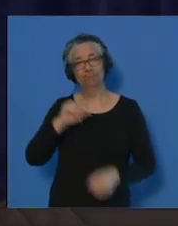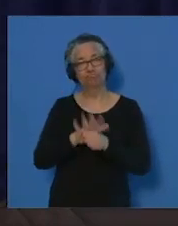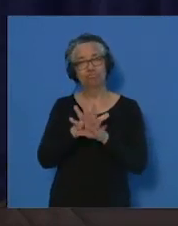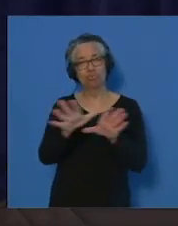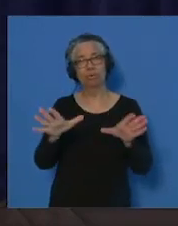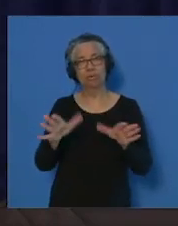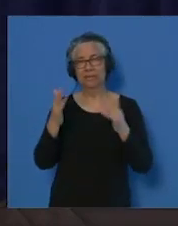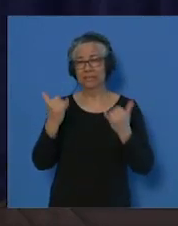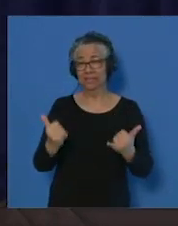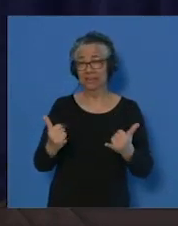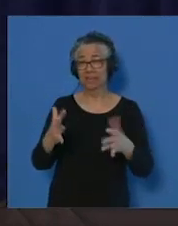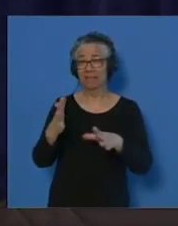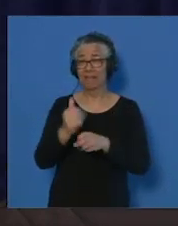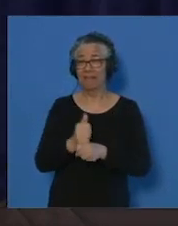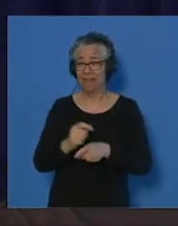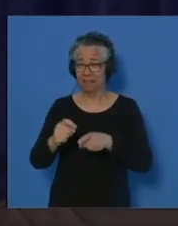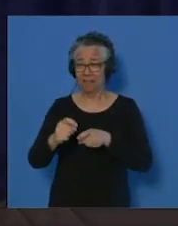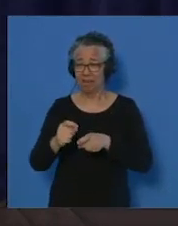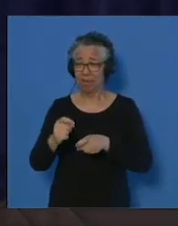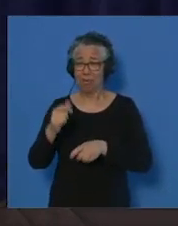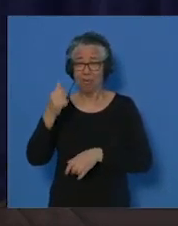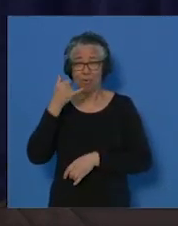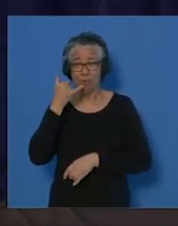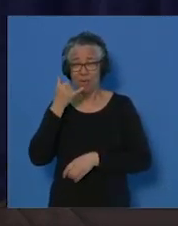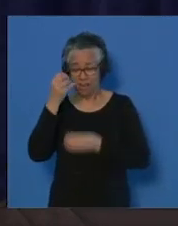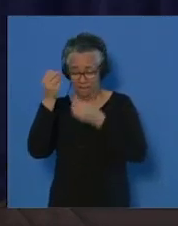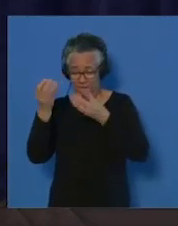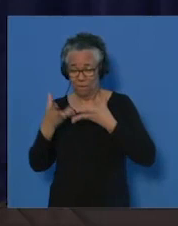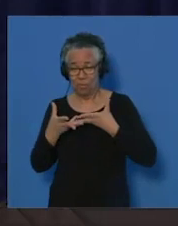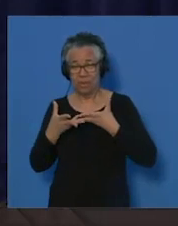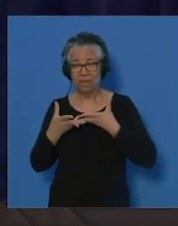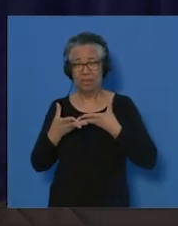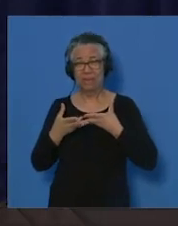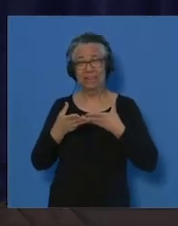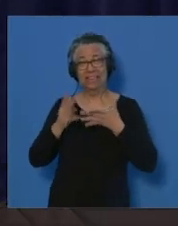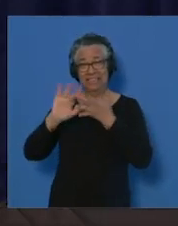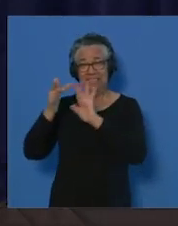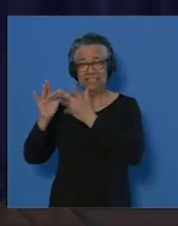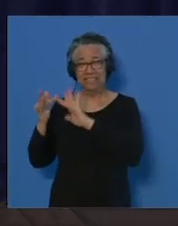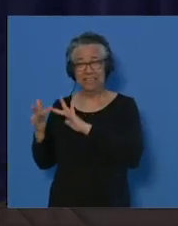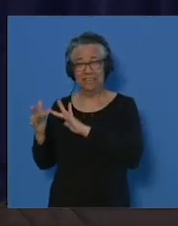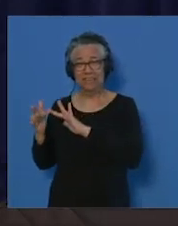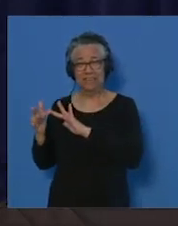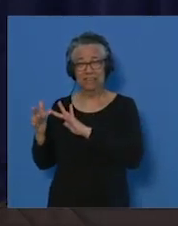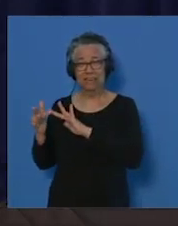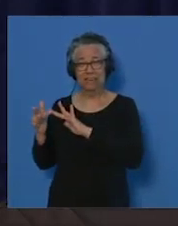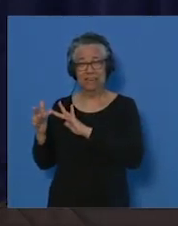received a call advising me that an online site had posted, and